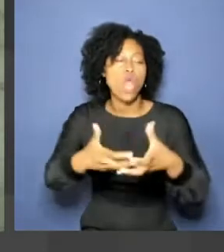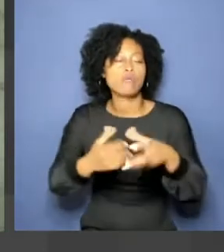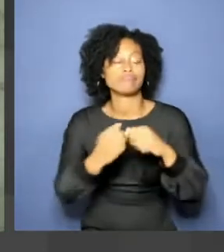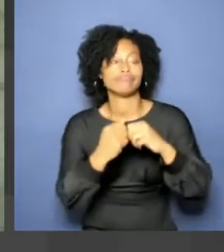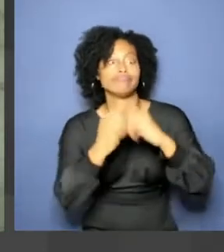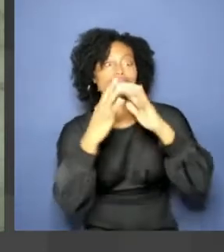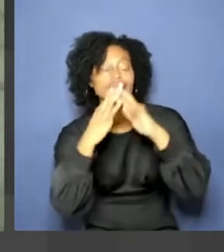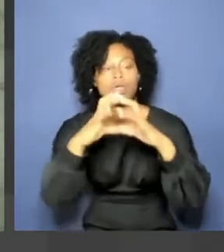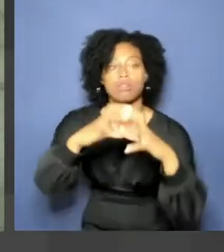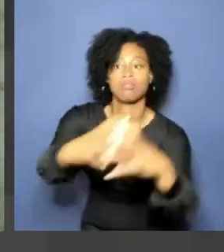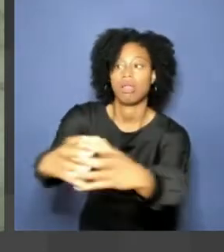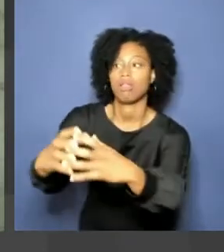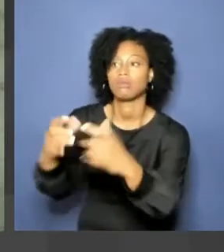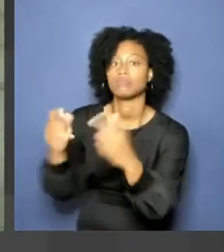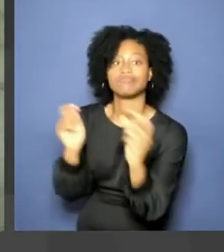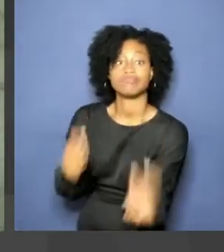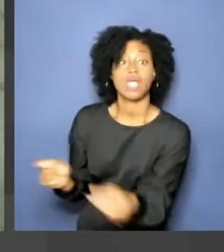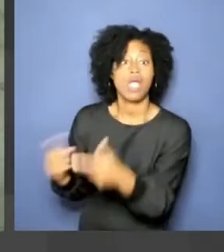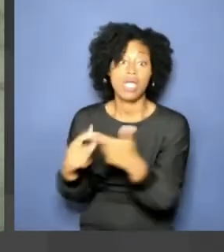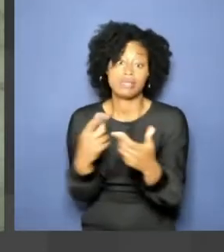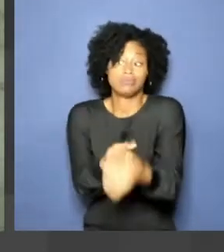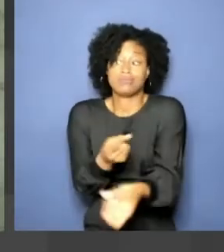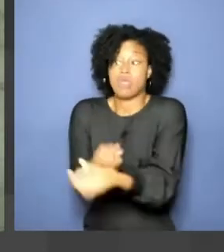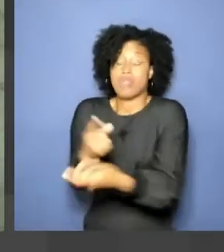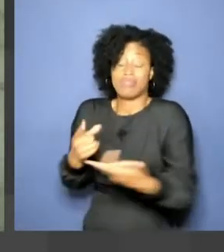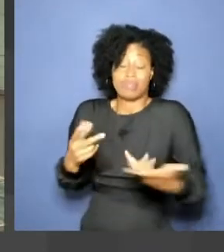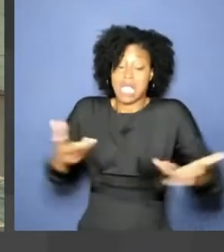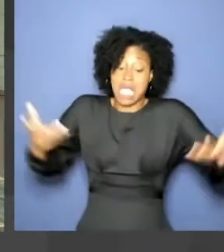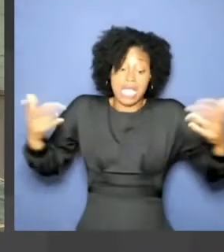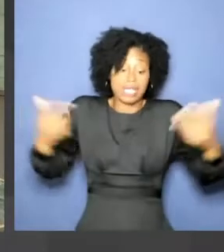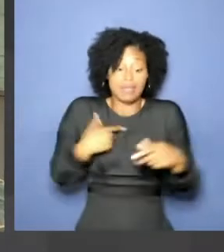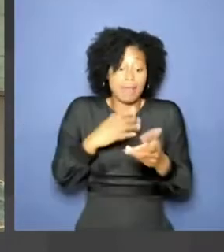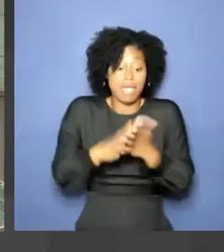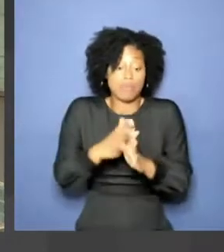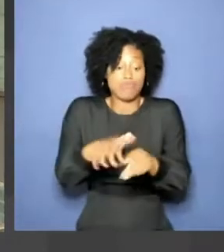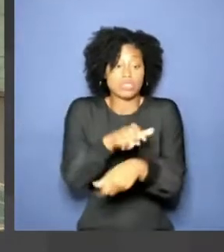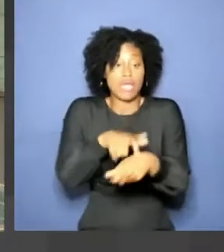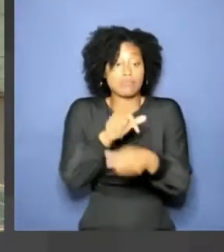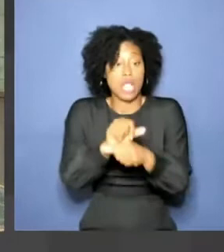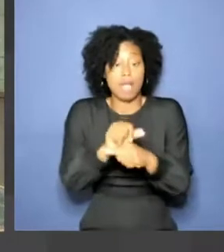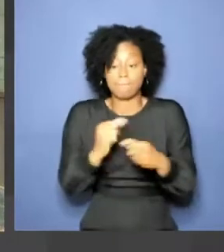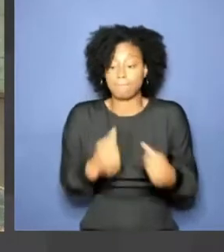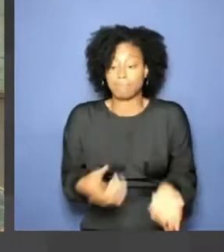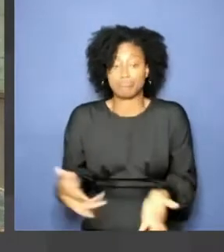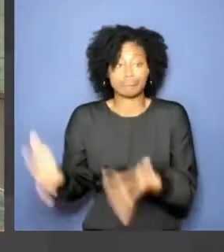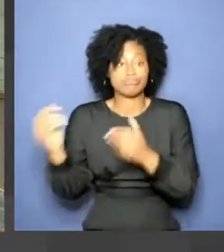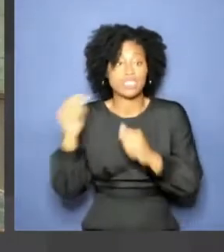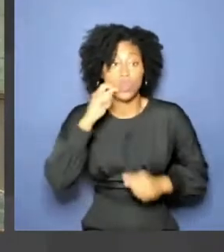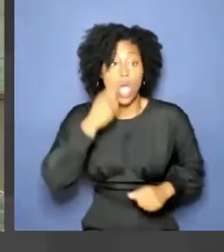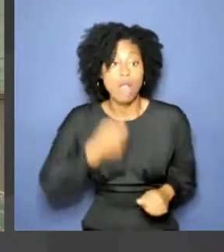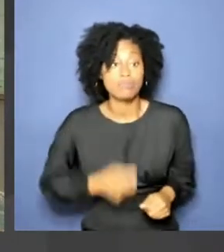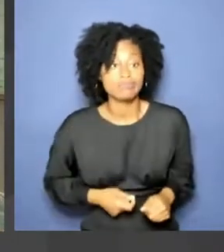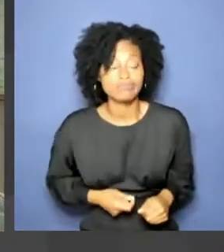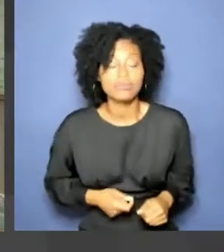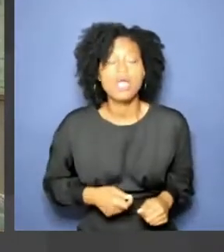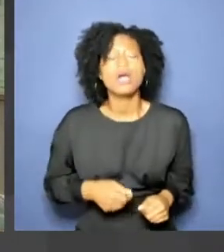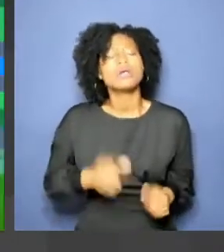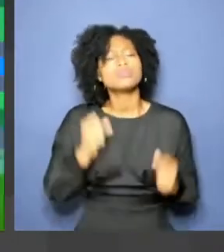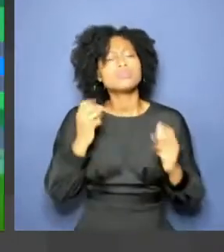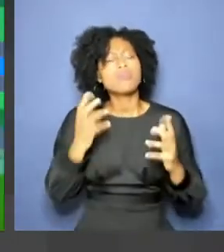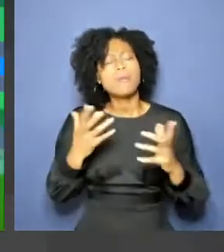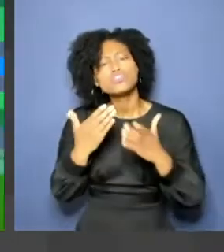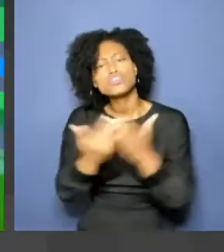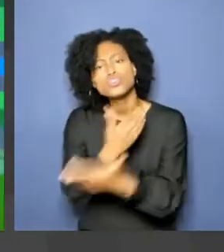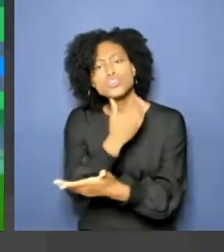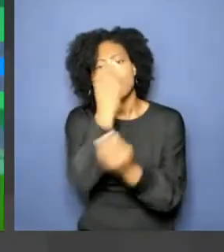and make it their full-time jobs is something that is just so cool. There's so much new content that our creators have made